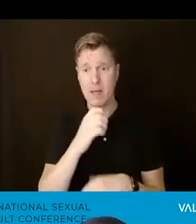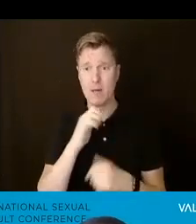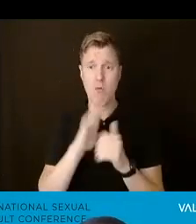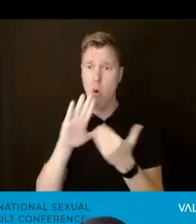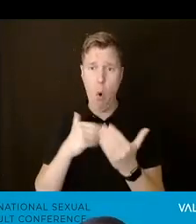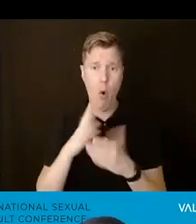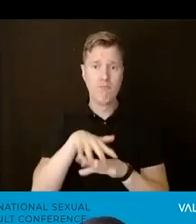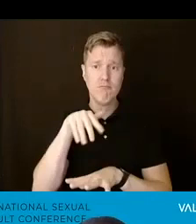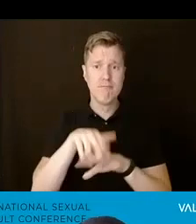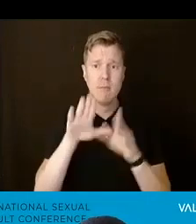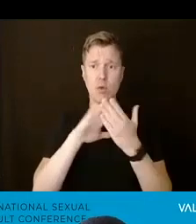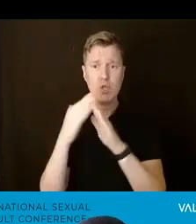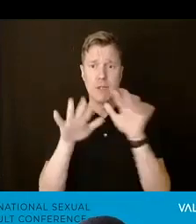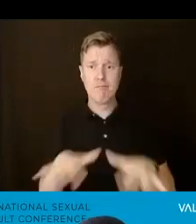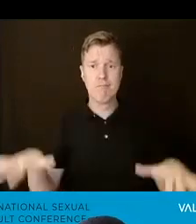world.